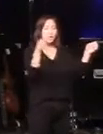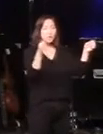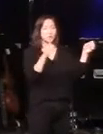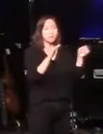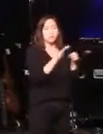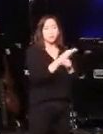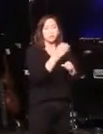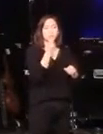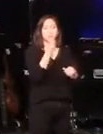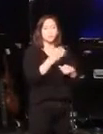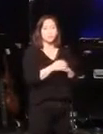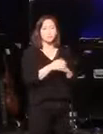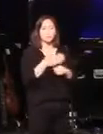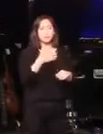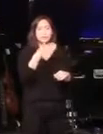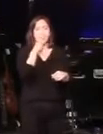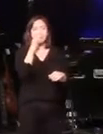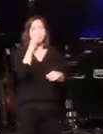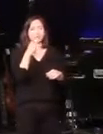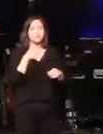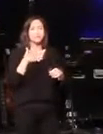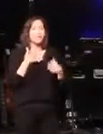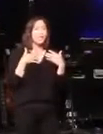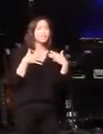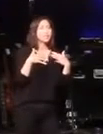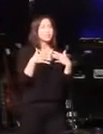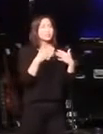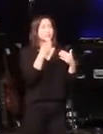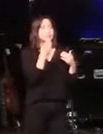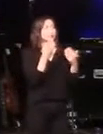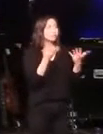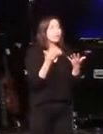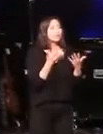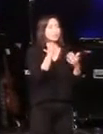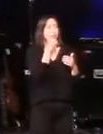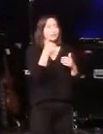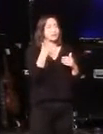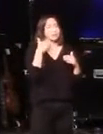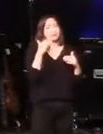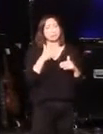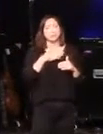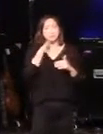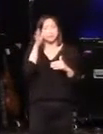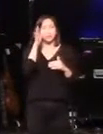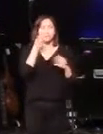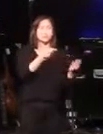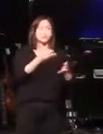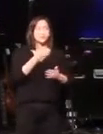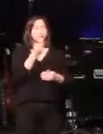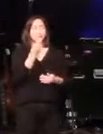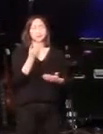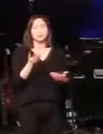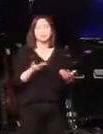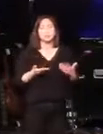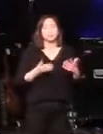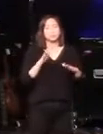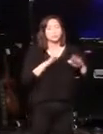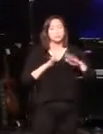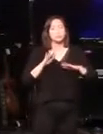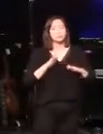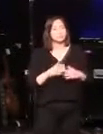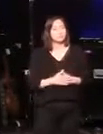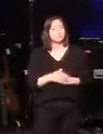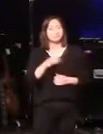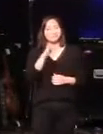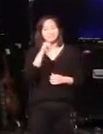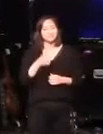anxiety. Man, I wonder what I'm going to eat tomorrow. I hope my mom and dad come through. Hope they really pull this off.